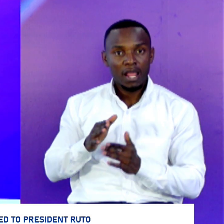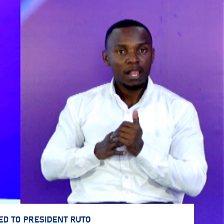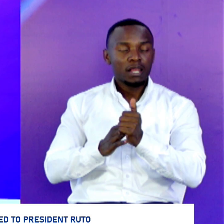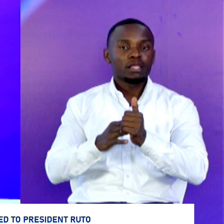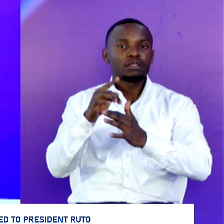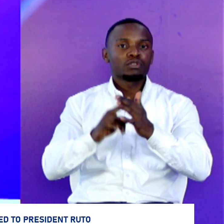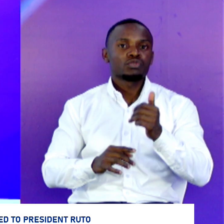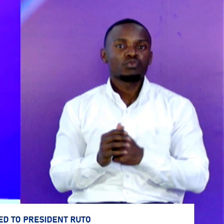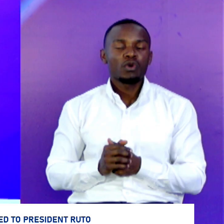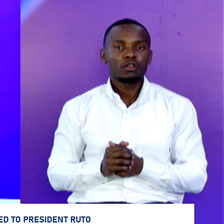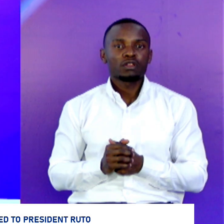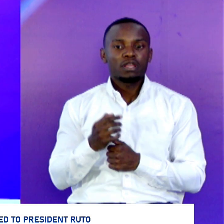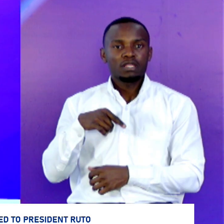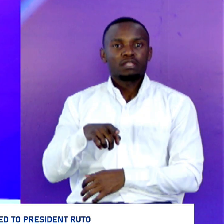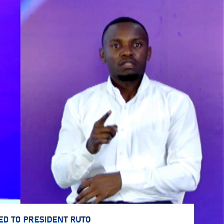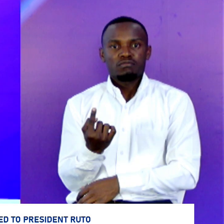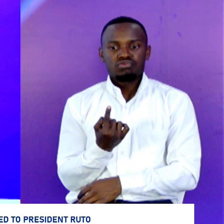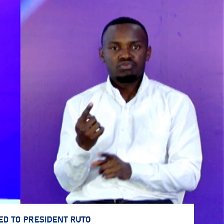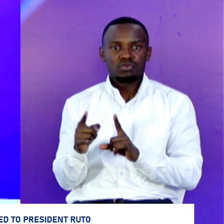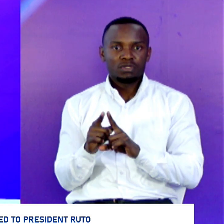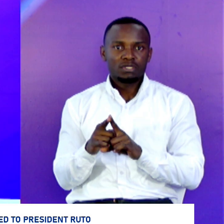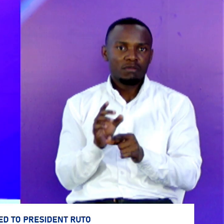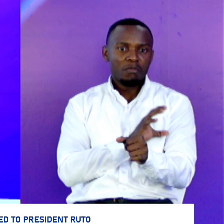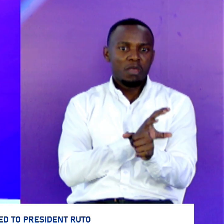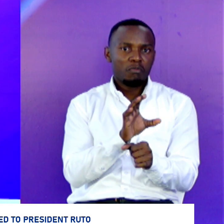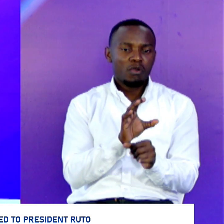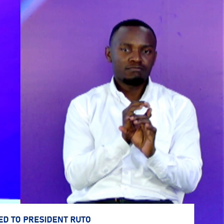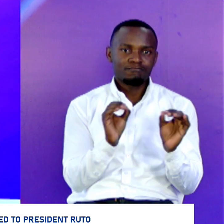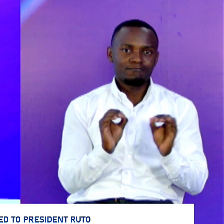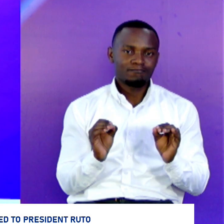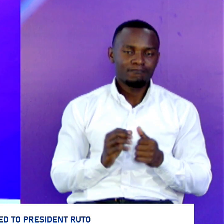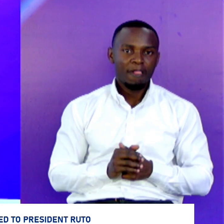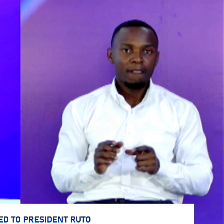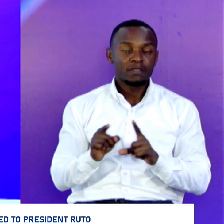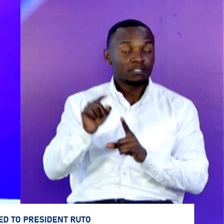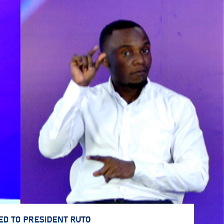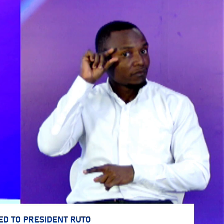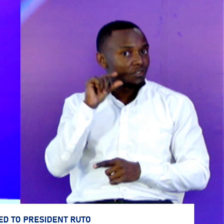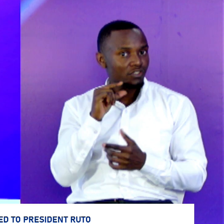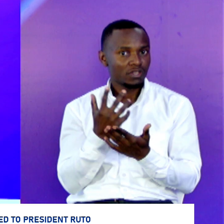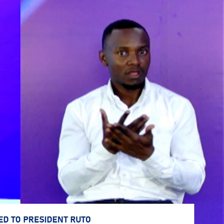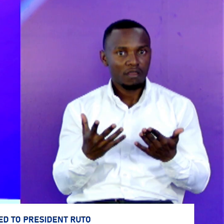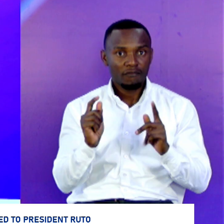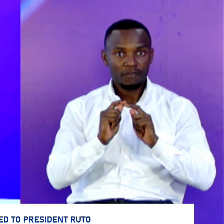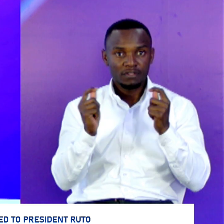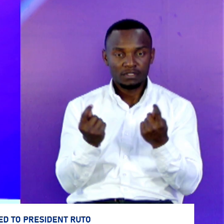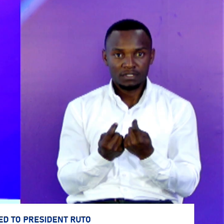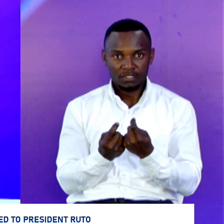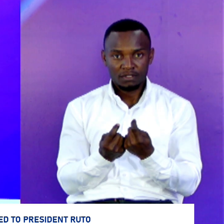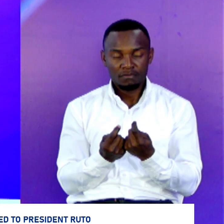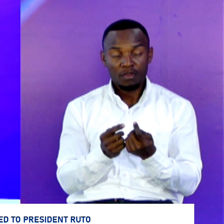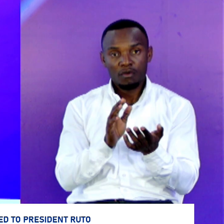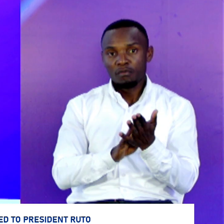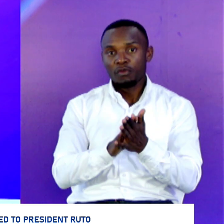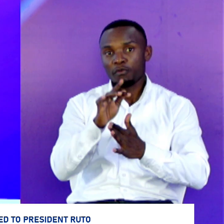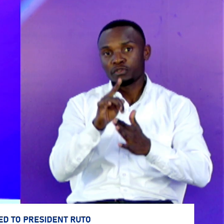self-censorship and disempowerment. The Gender Affairs Taskforce, in its report, has proposed